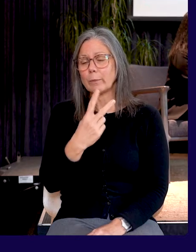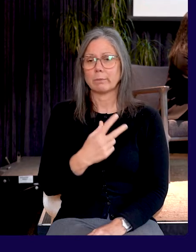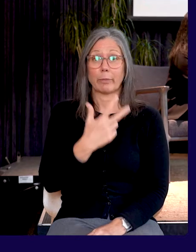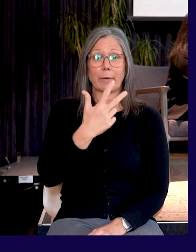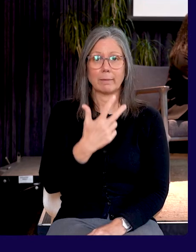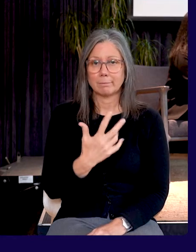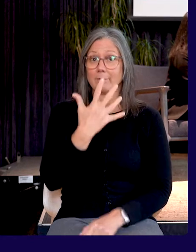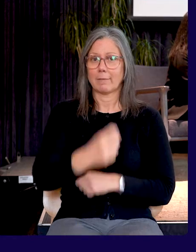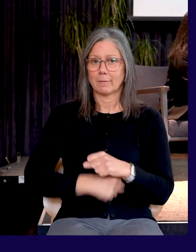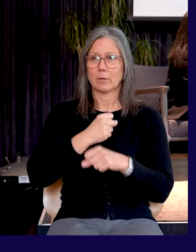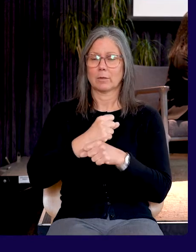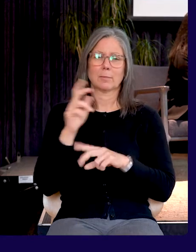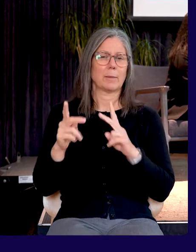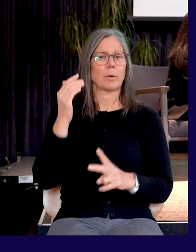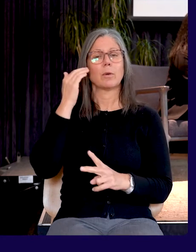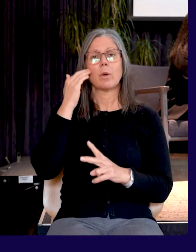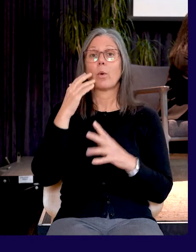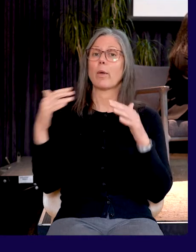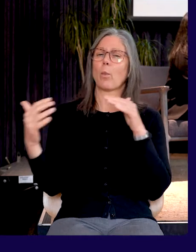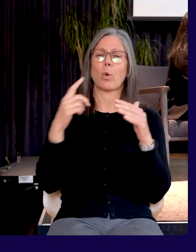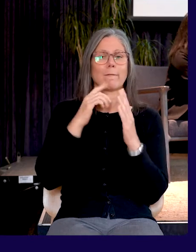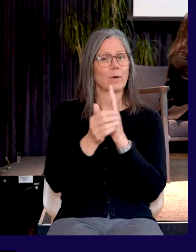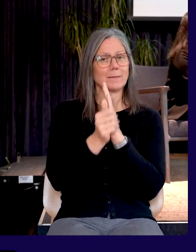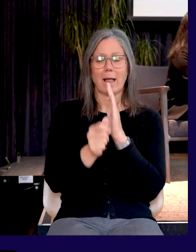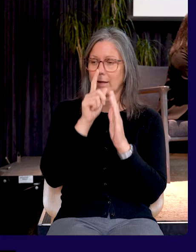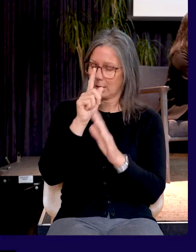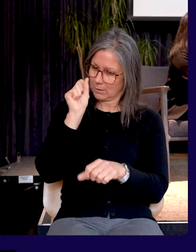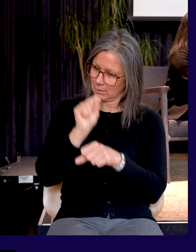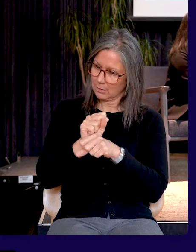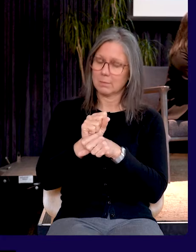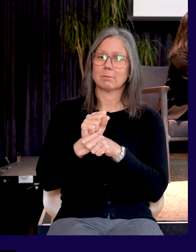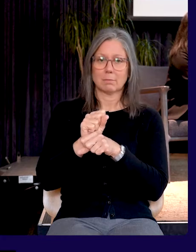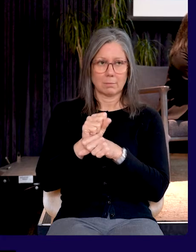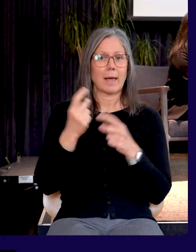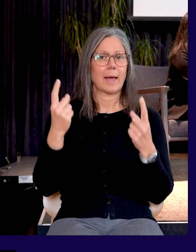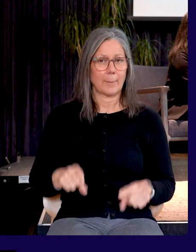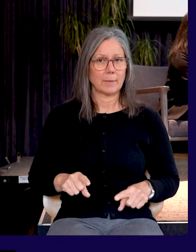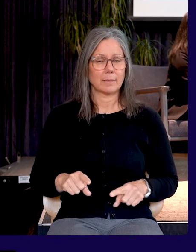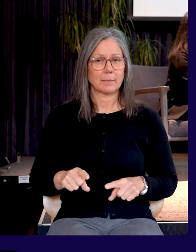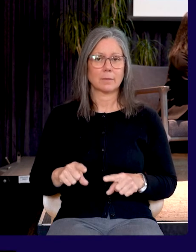years. Everybody knows the war for talent is very real right now. And